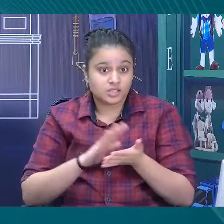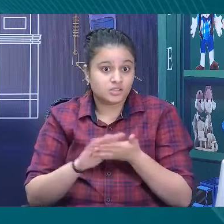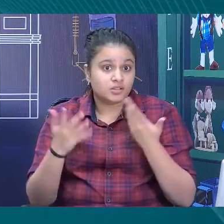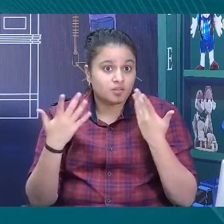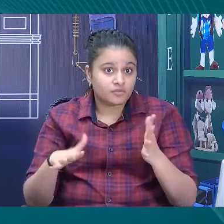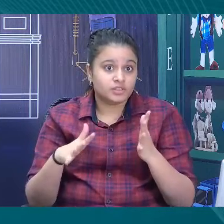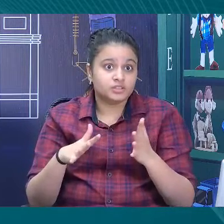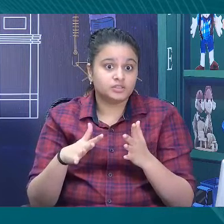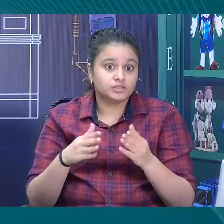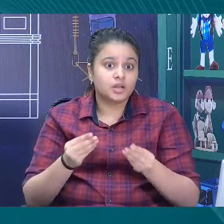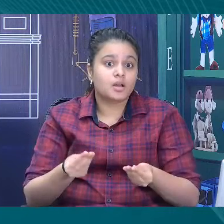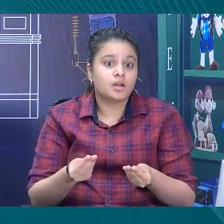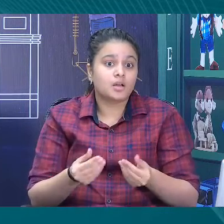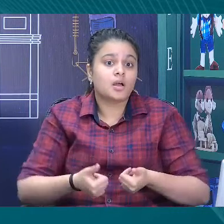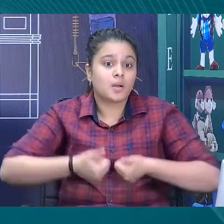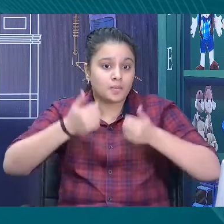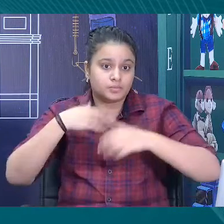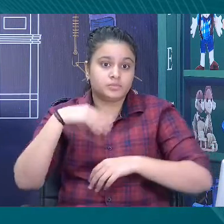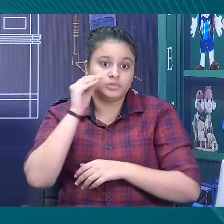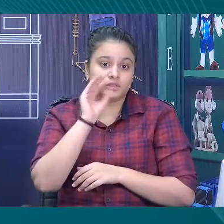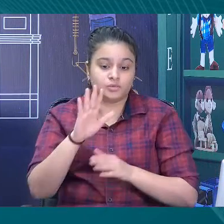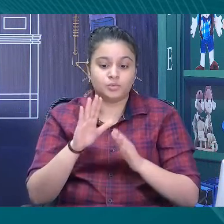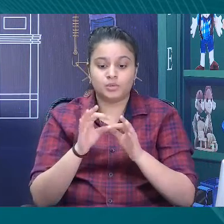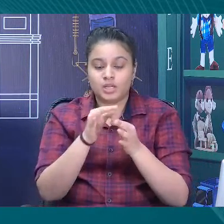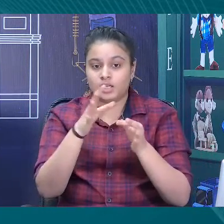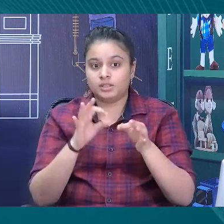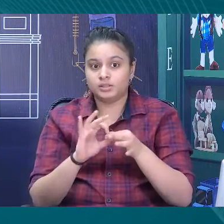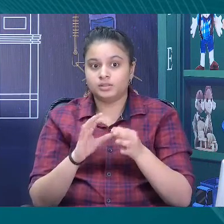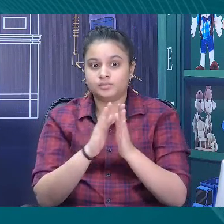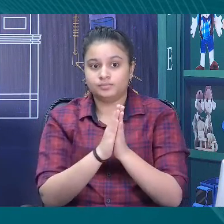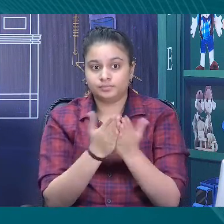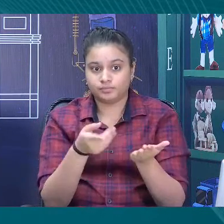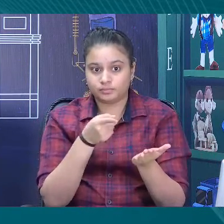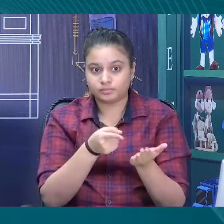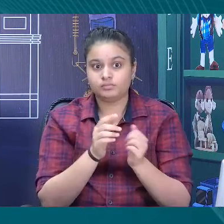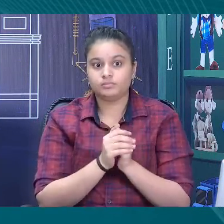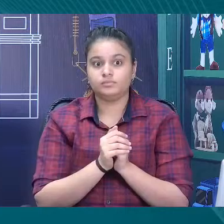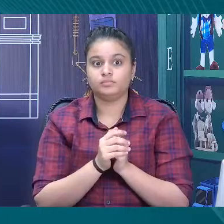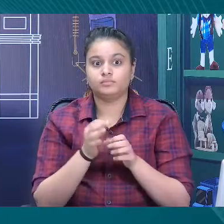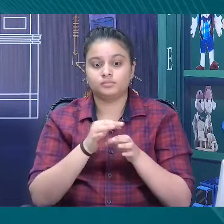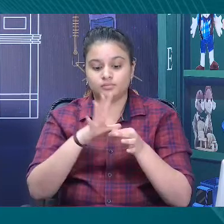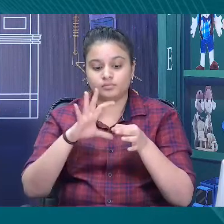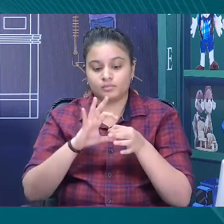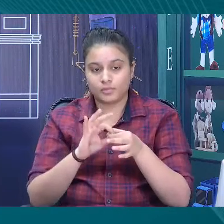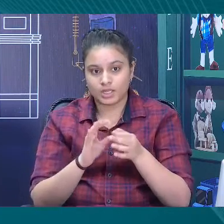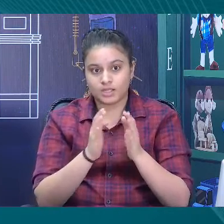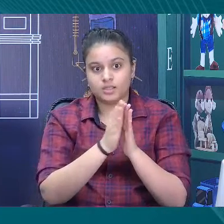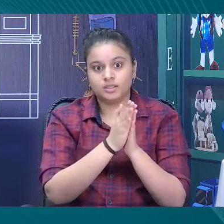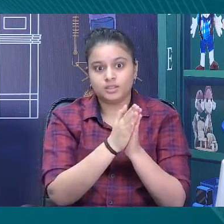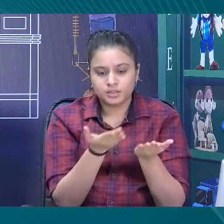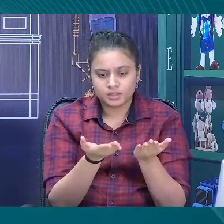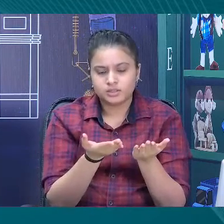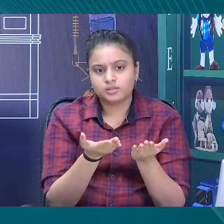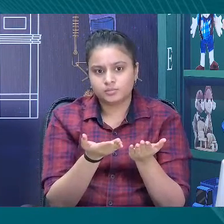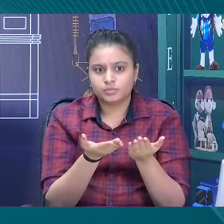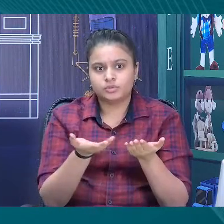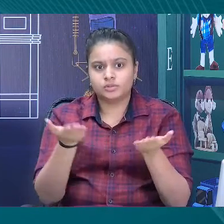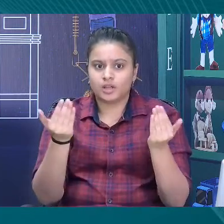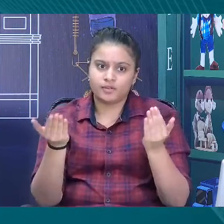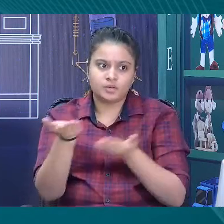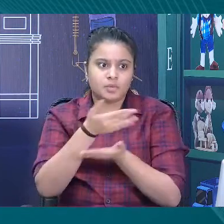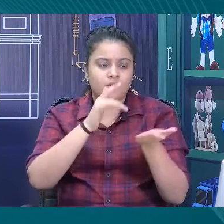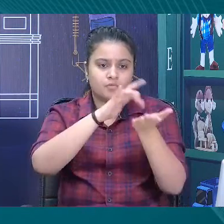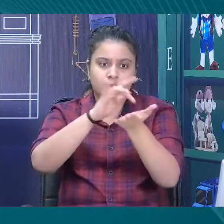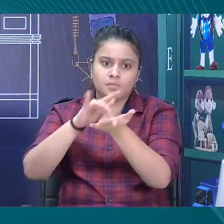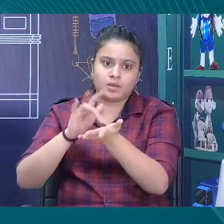all of you regarding NCERT textbooks. NCERT textbooks are available across the country through our